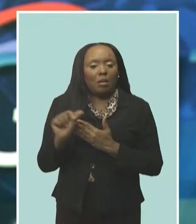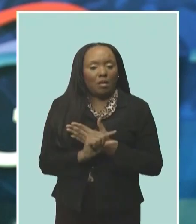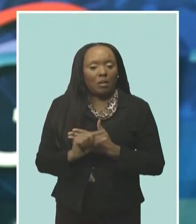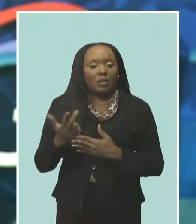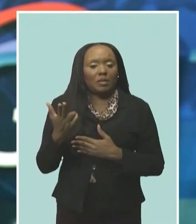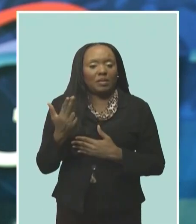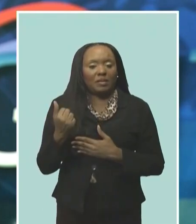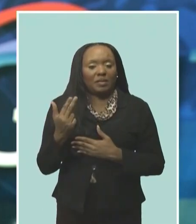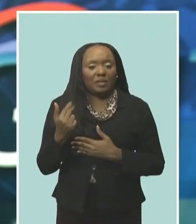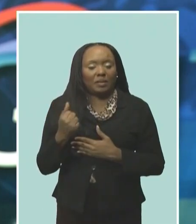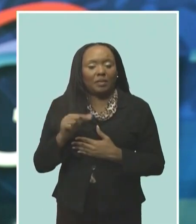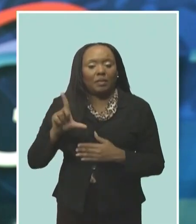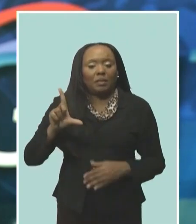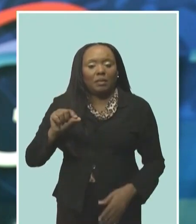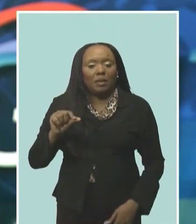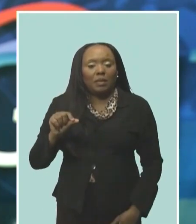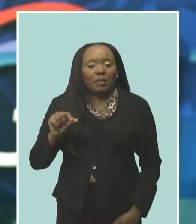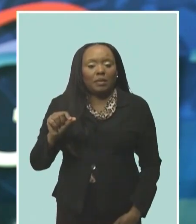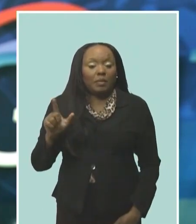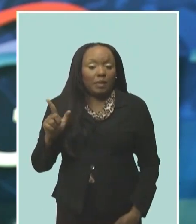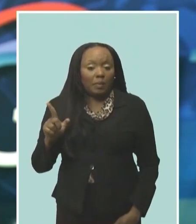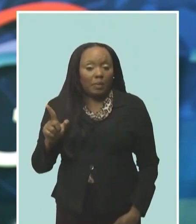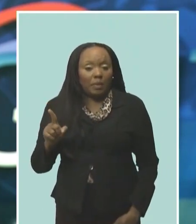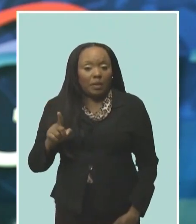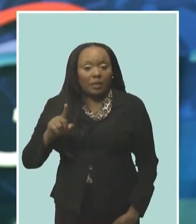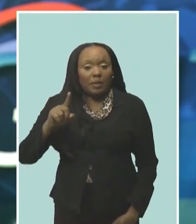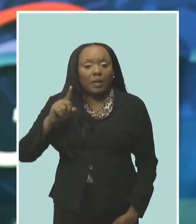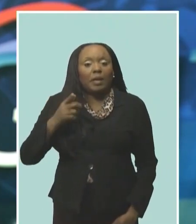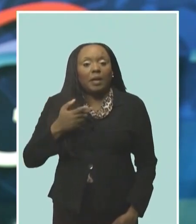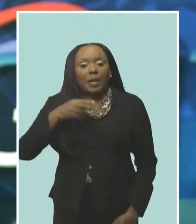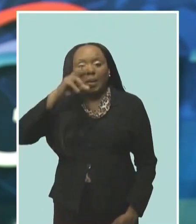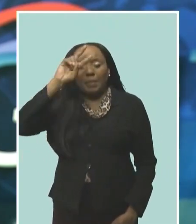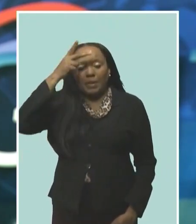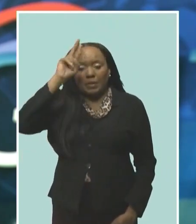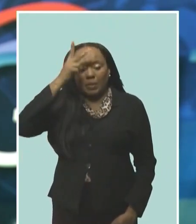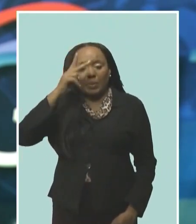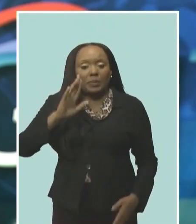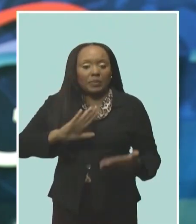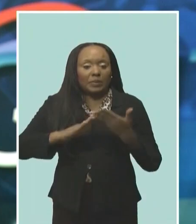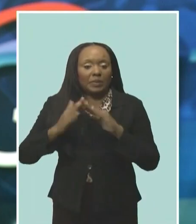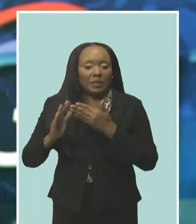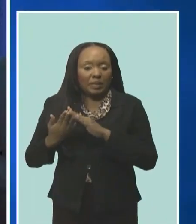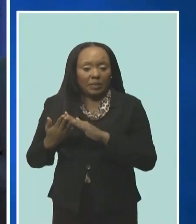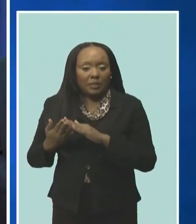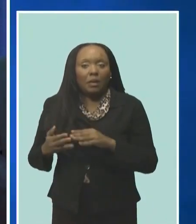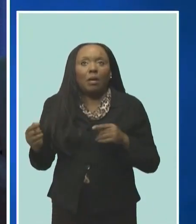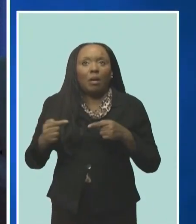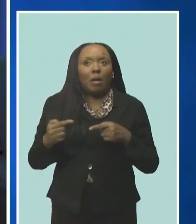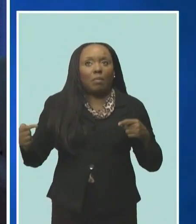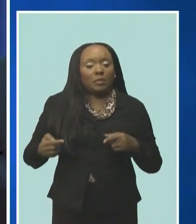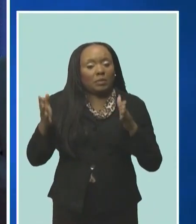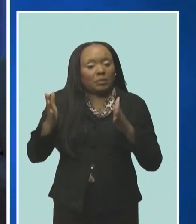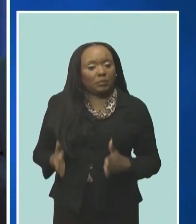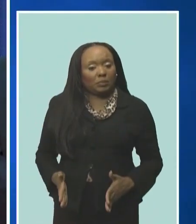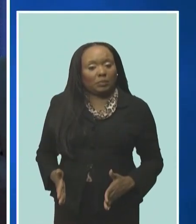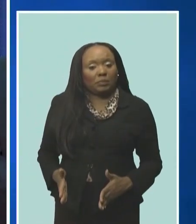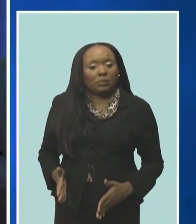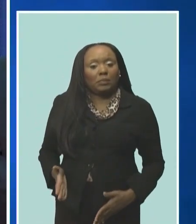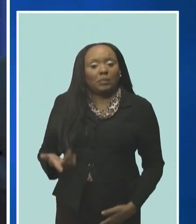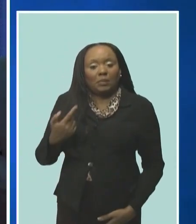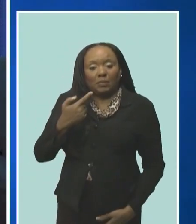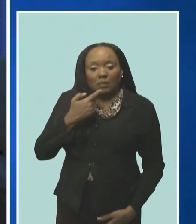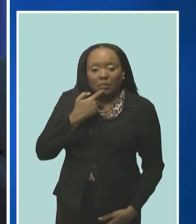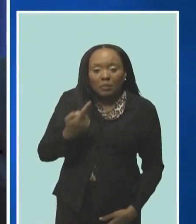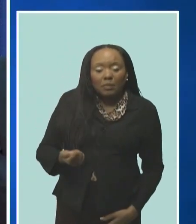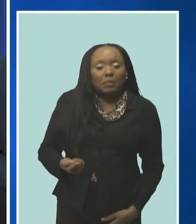signed on the 13th of August 2021 in Mexico City. Opposition Representative Guardo Blyde told those